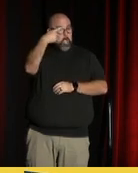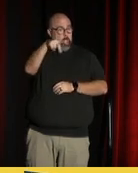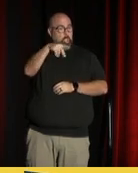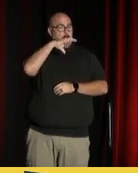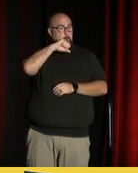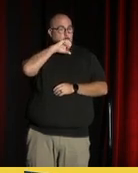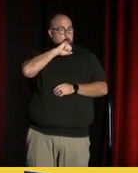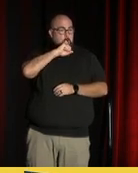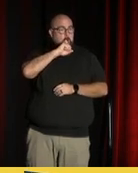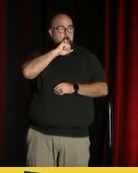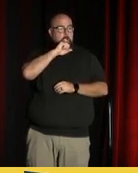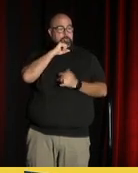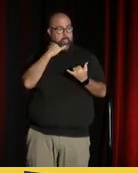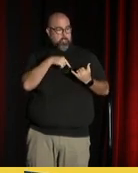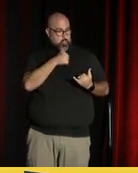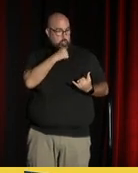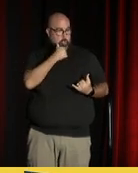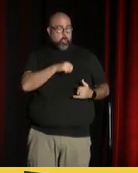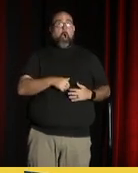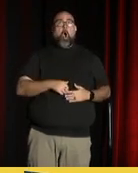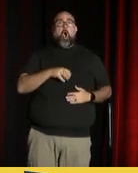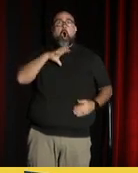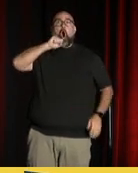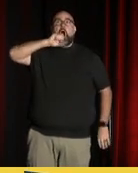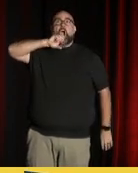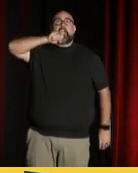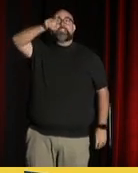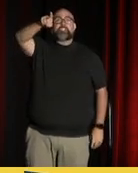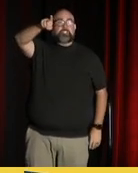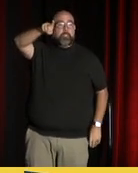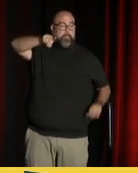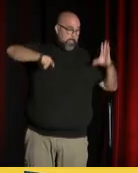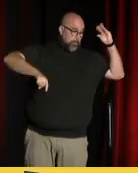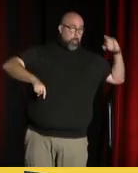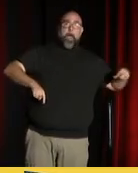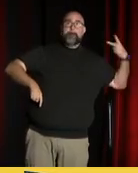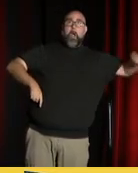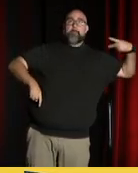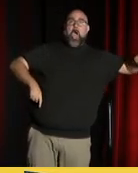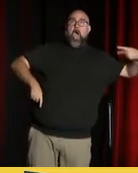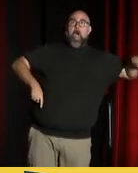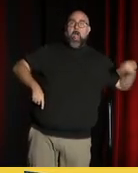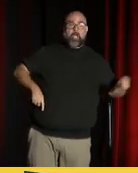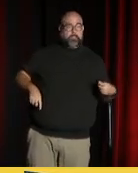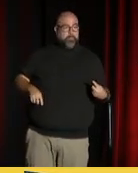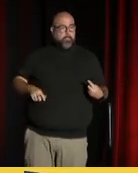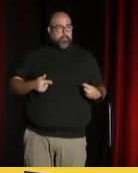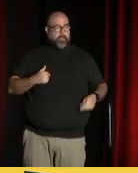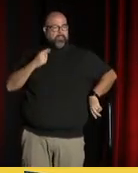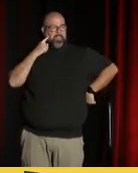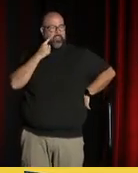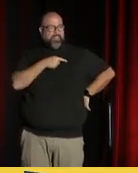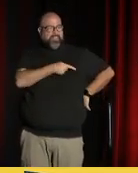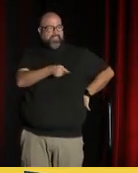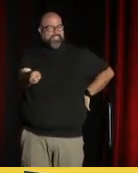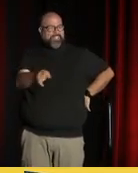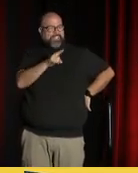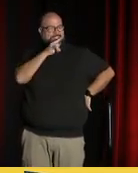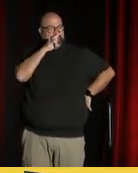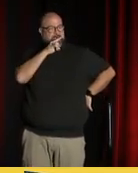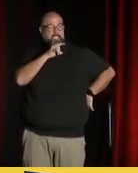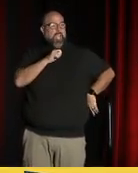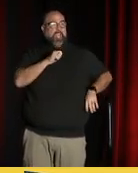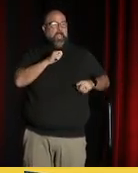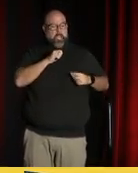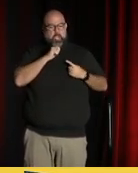orange flowers. And this little girl goes, "Orange," and this little boy goes, "Purple." And I'm thinking, these kids are